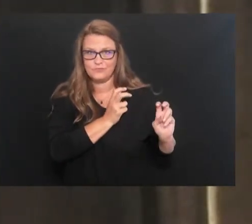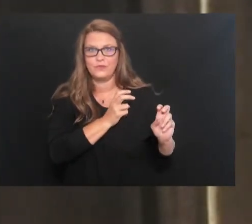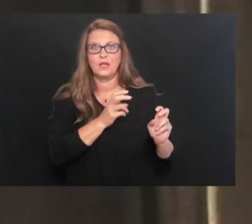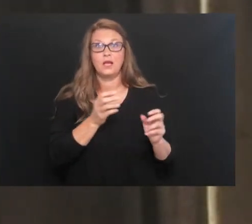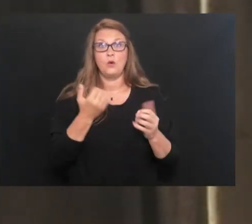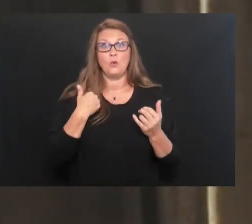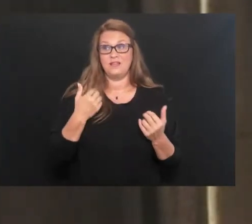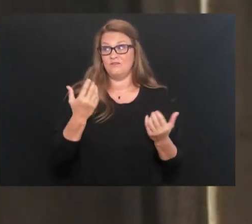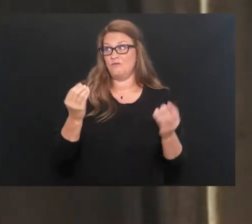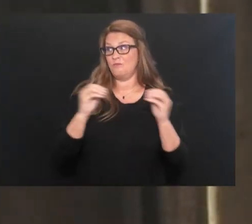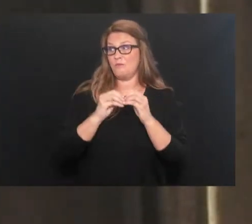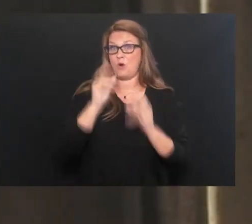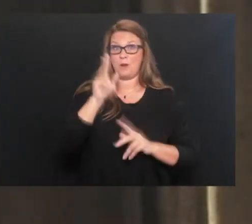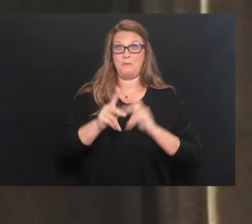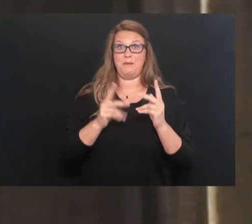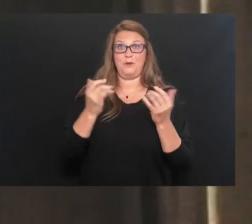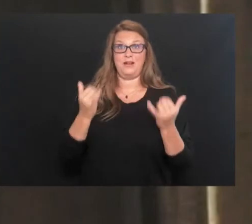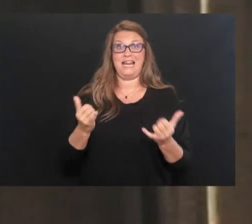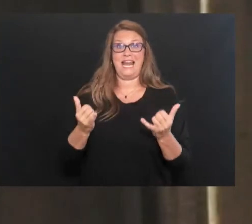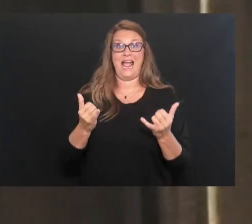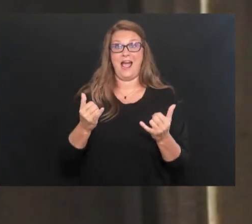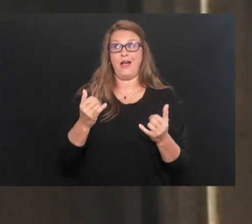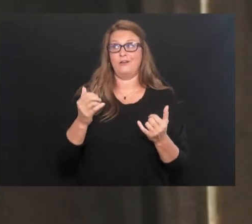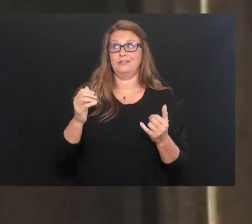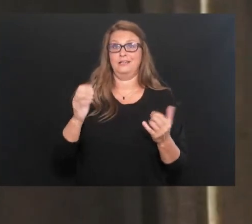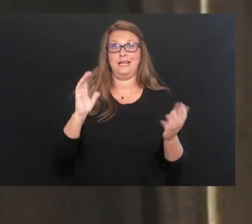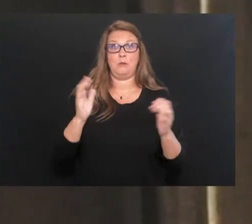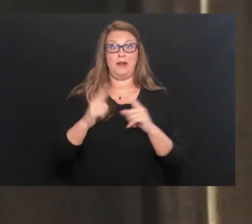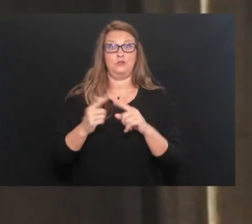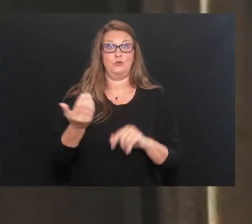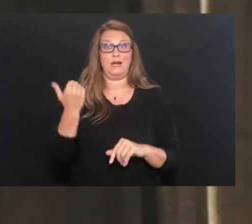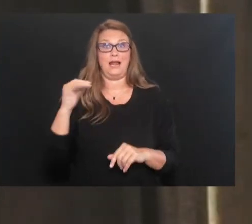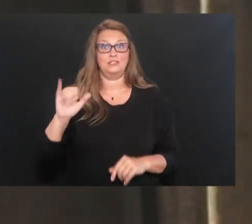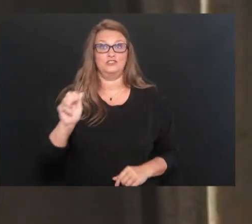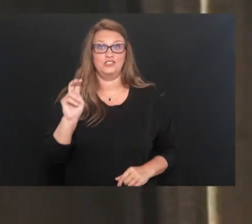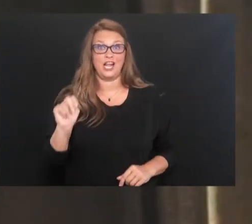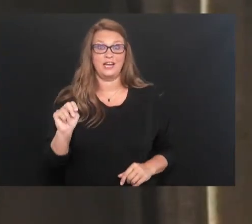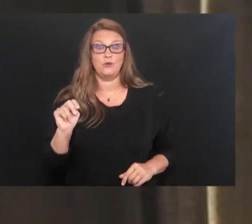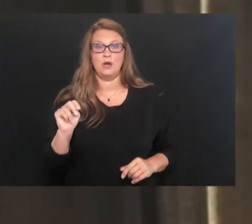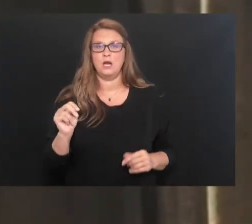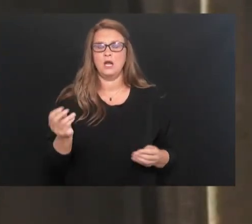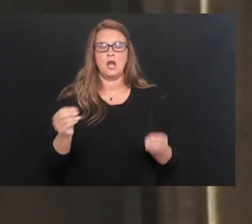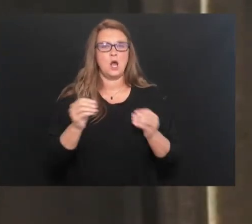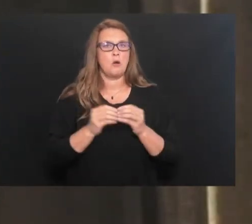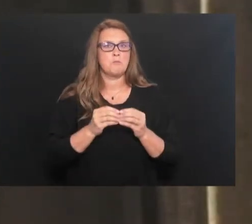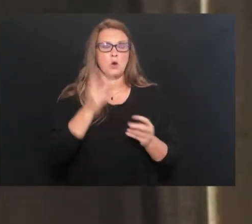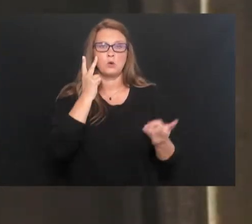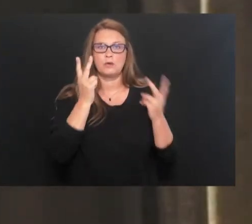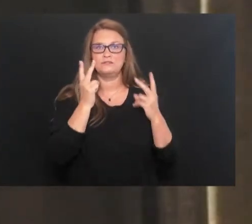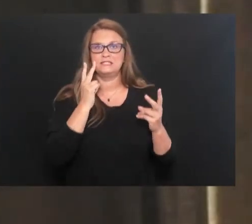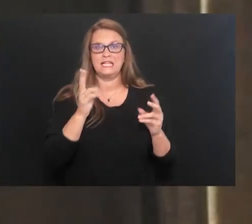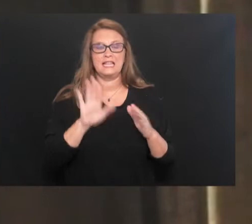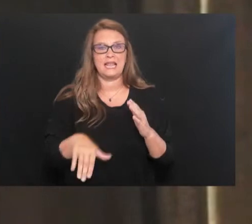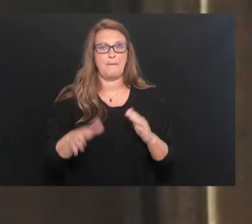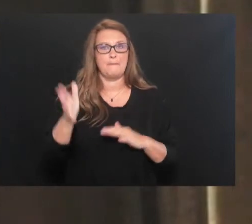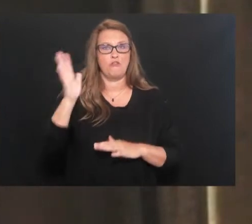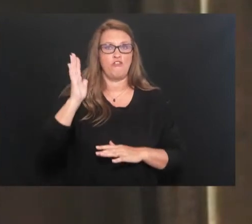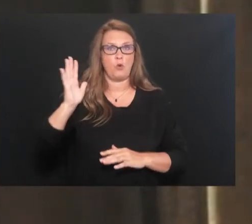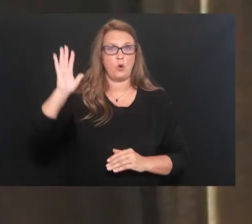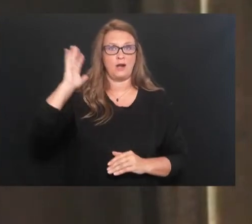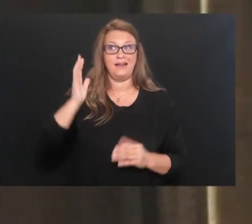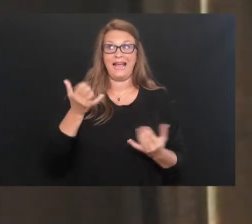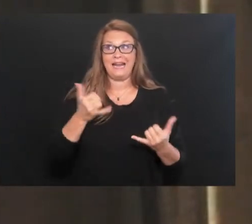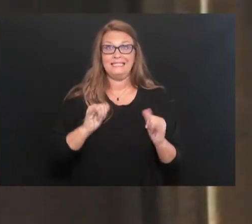the vaccines. We now have more people in the ICUs, more people in ventilators than we've ever had before, and this is still